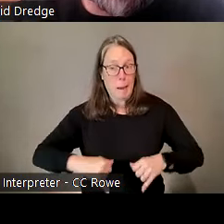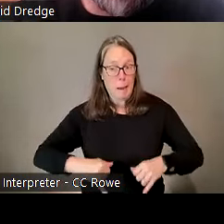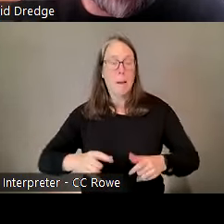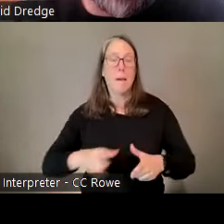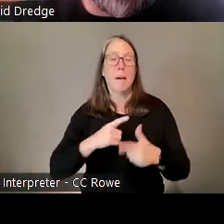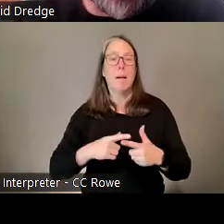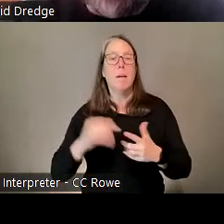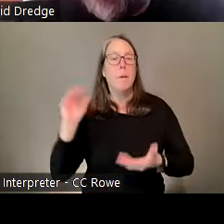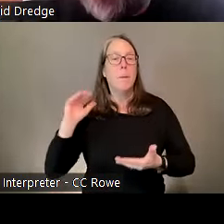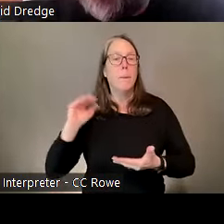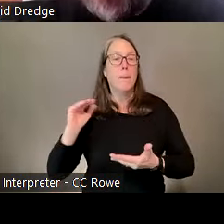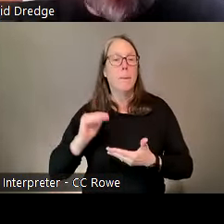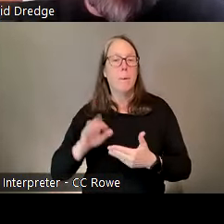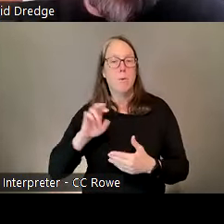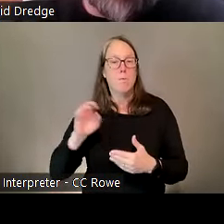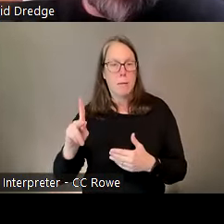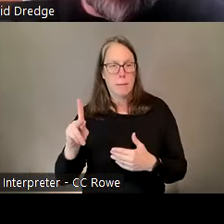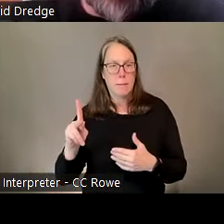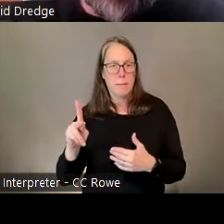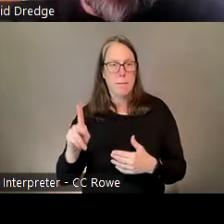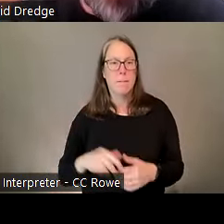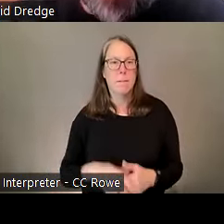to 38 range.